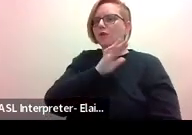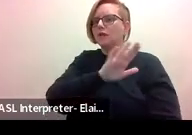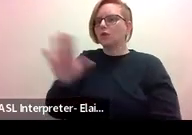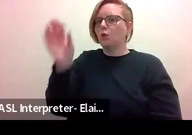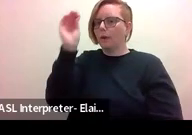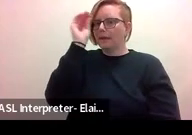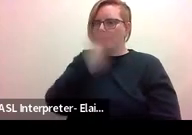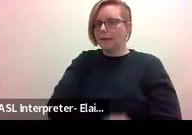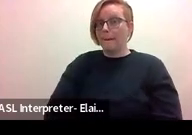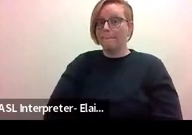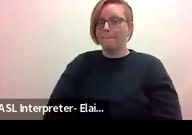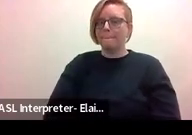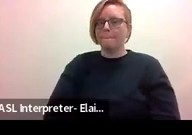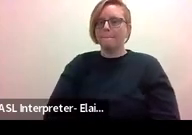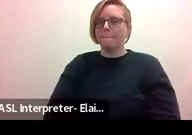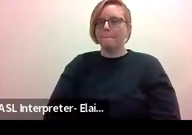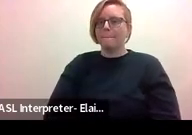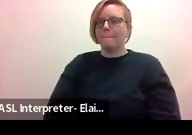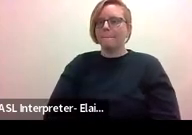it.